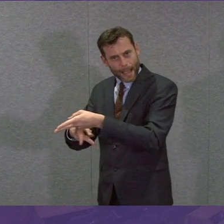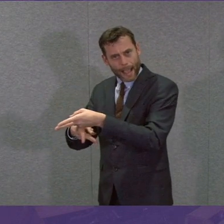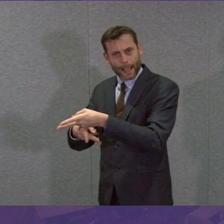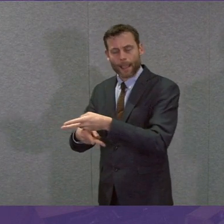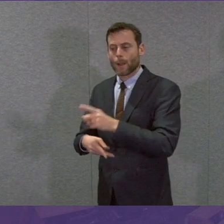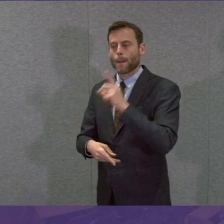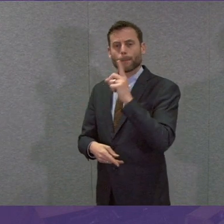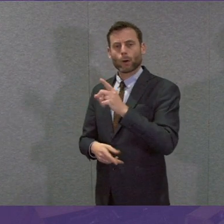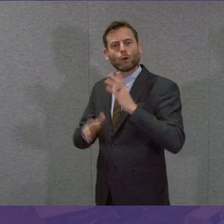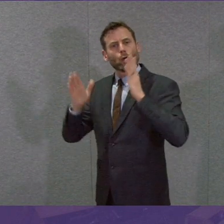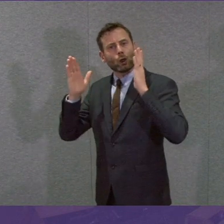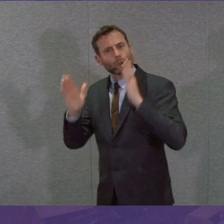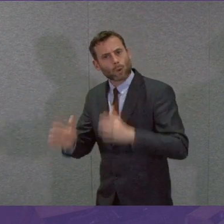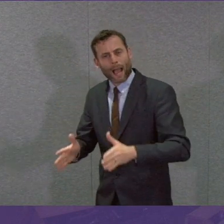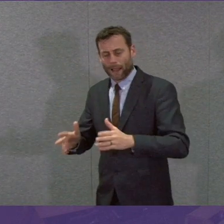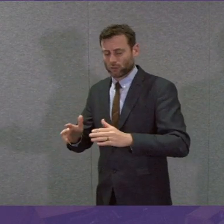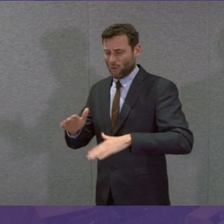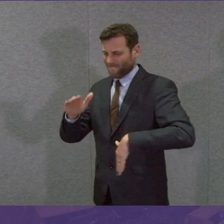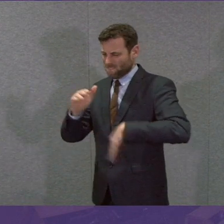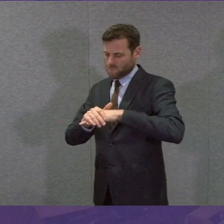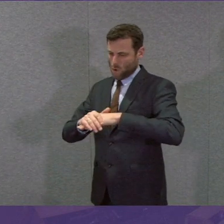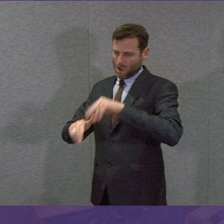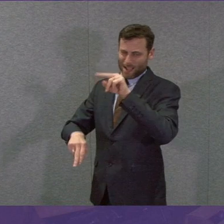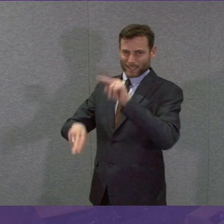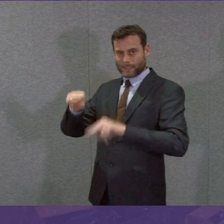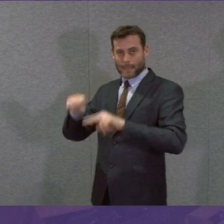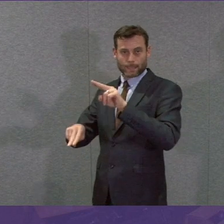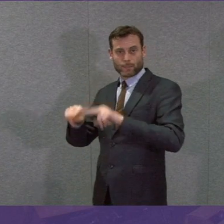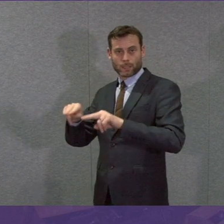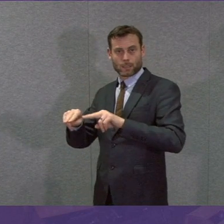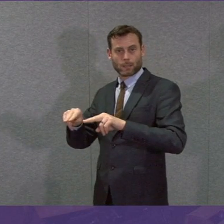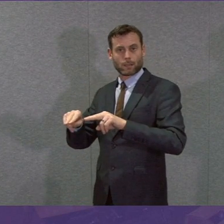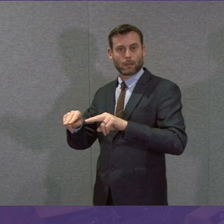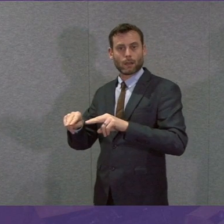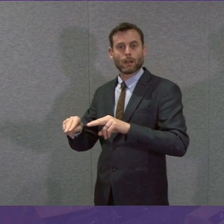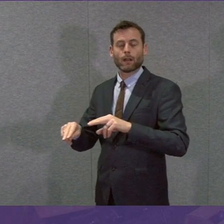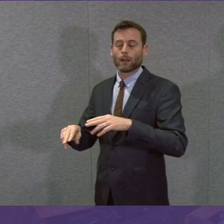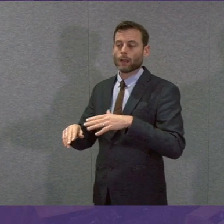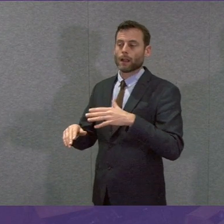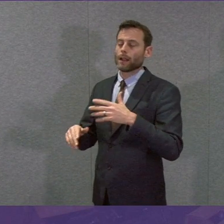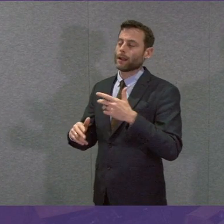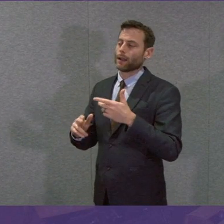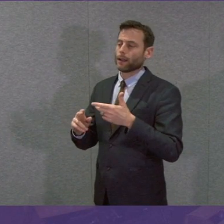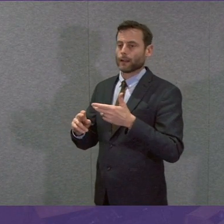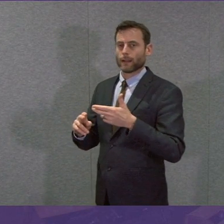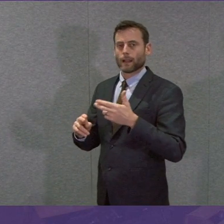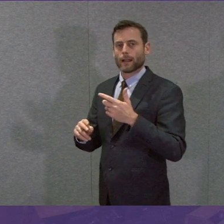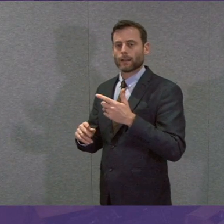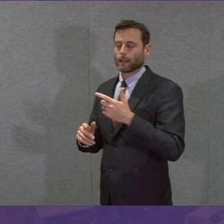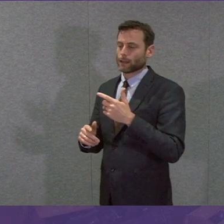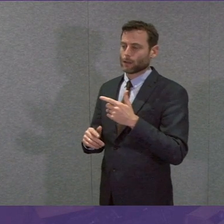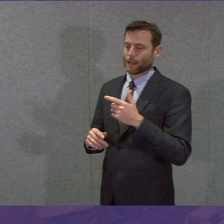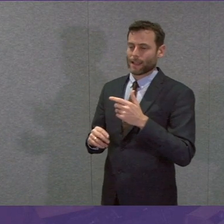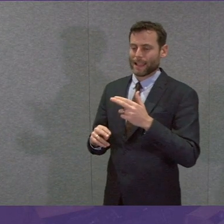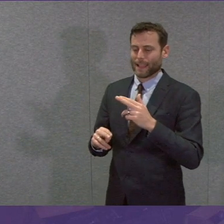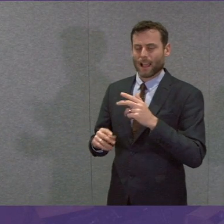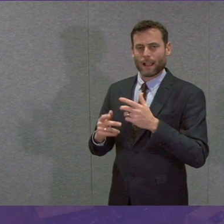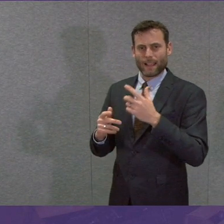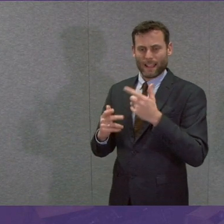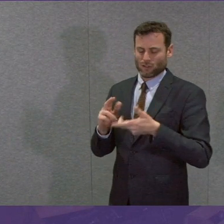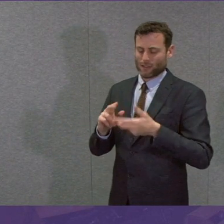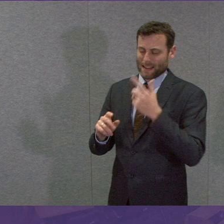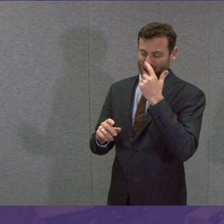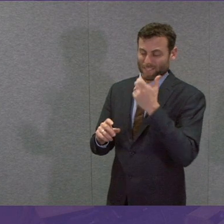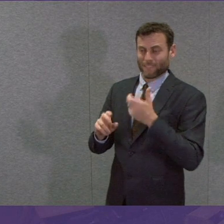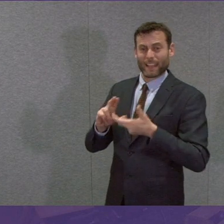a full assessment if that assessment cannot be taken in such a way that will expedite the delivery of social care. So it